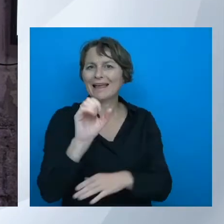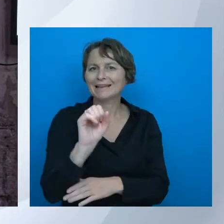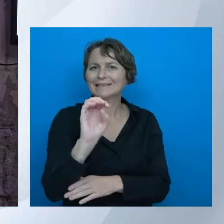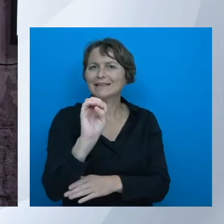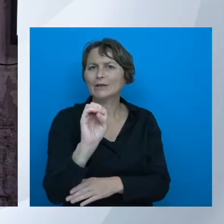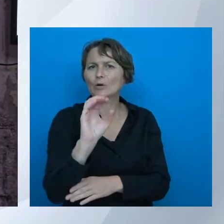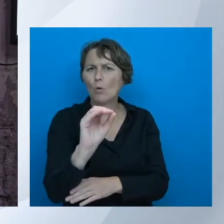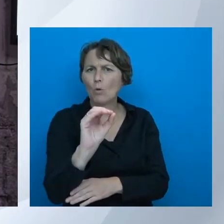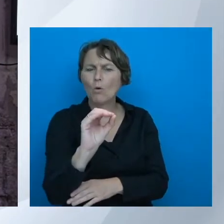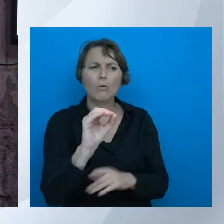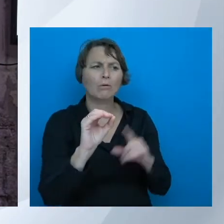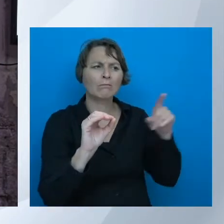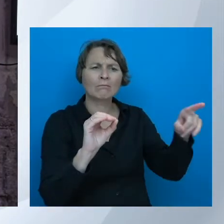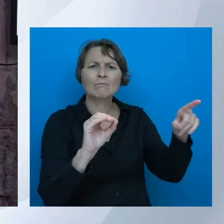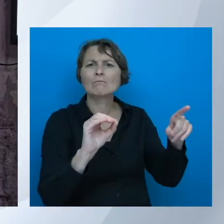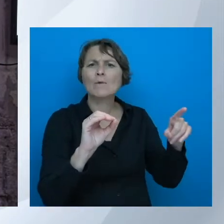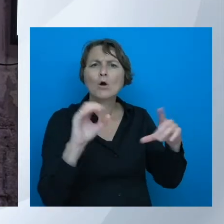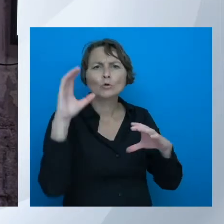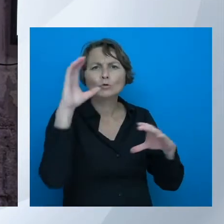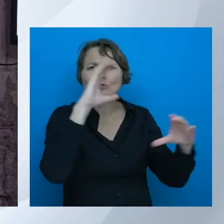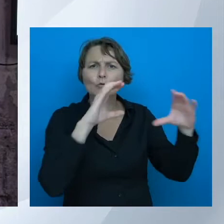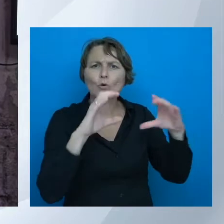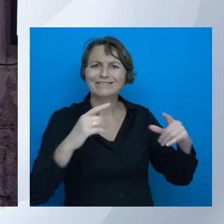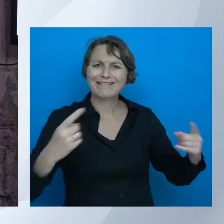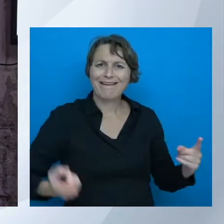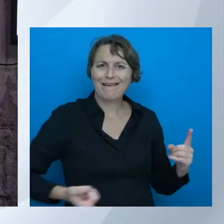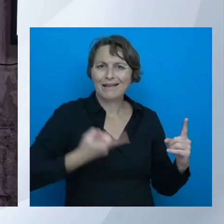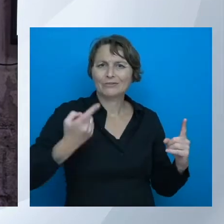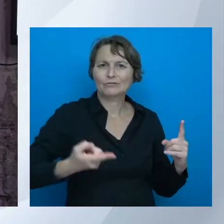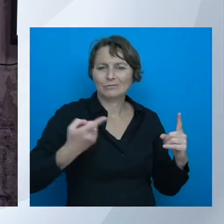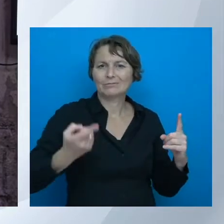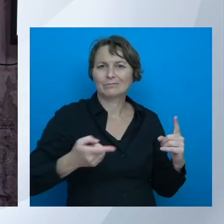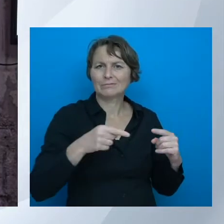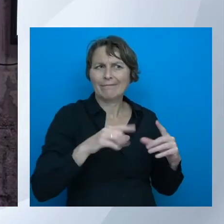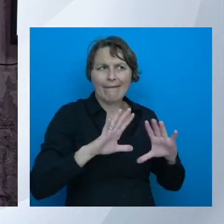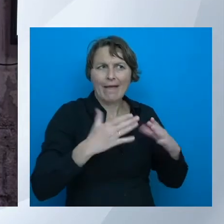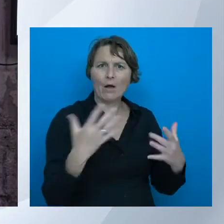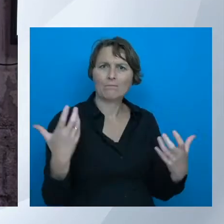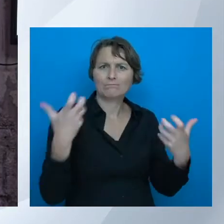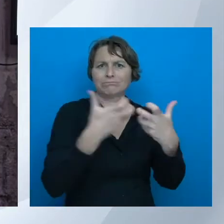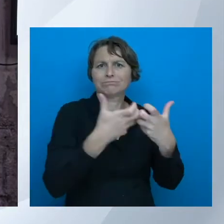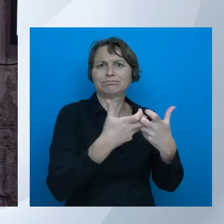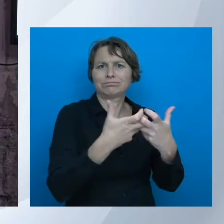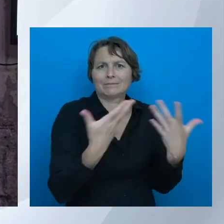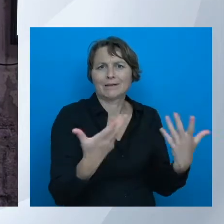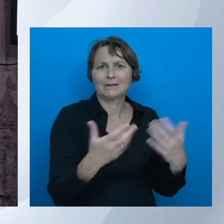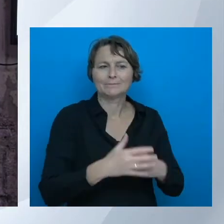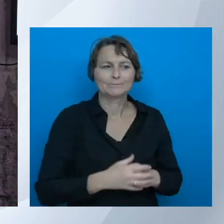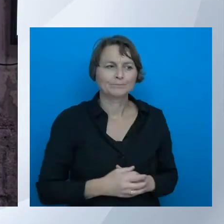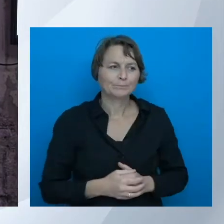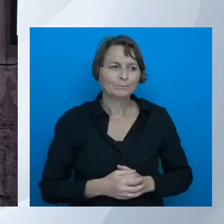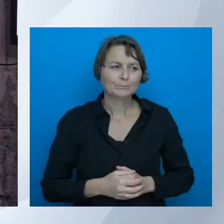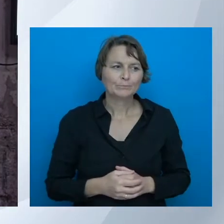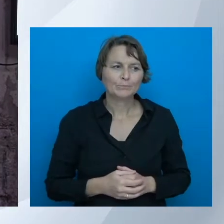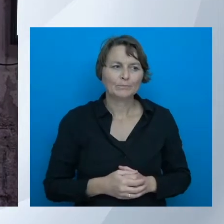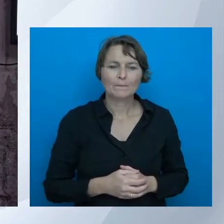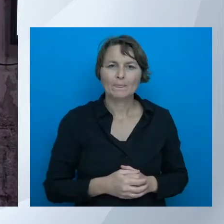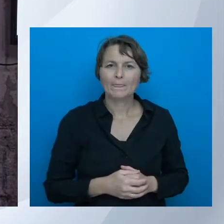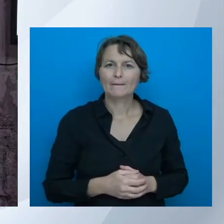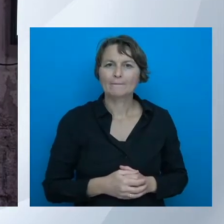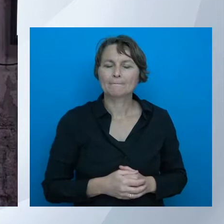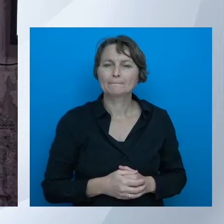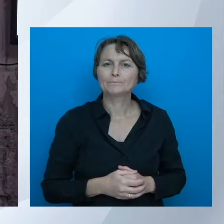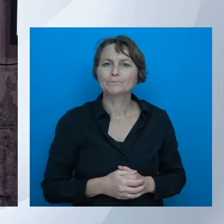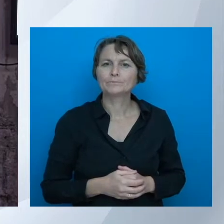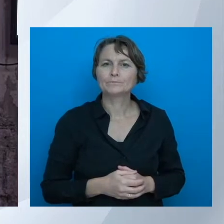out of the box? Yeah, so that's actually kind of how you want to approach that, right? If you look at how Google or